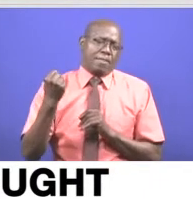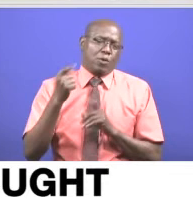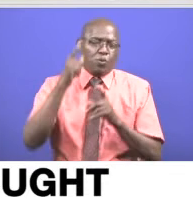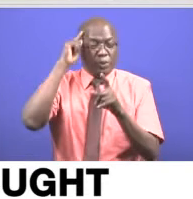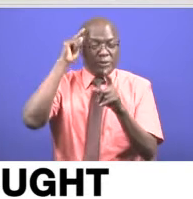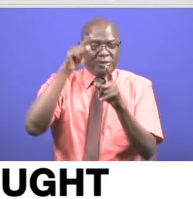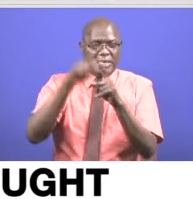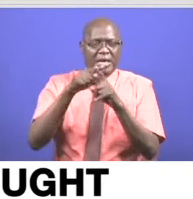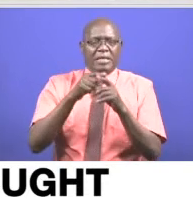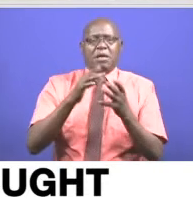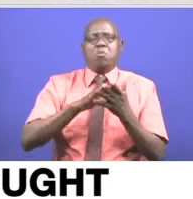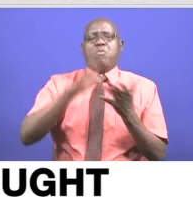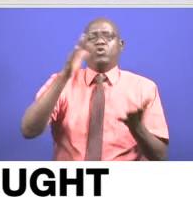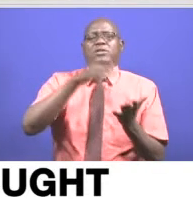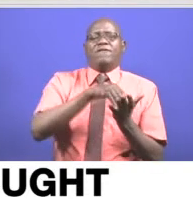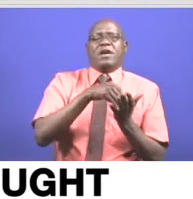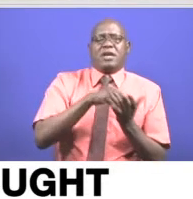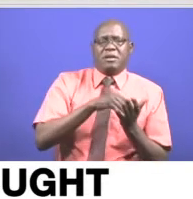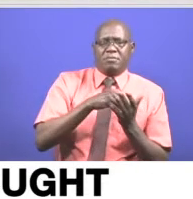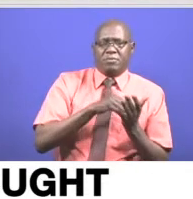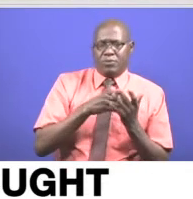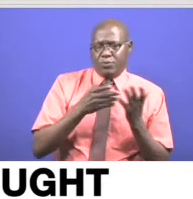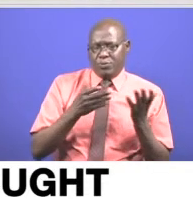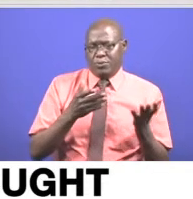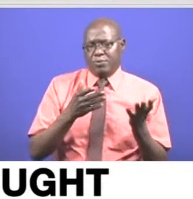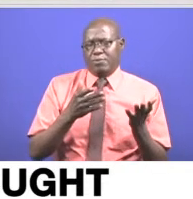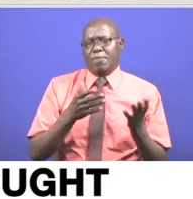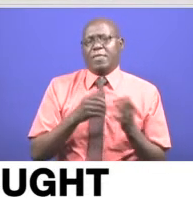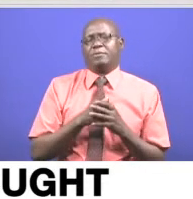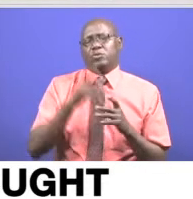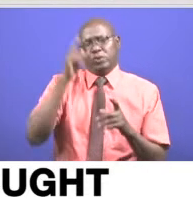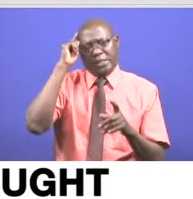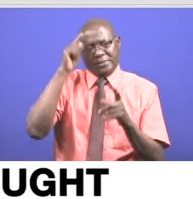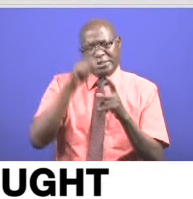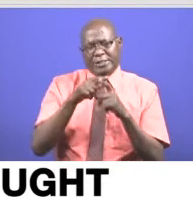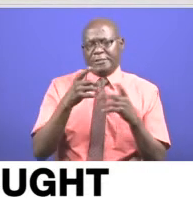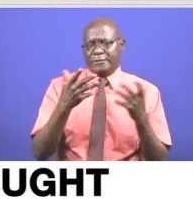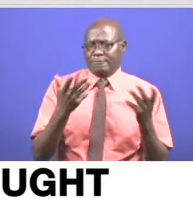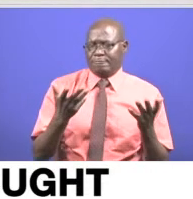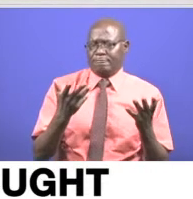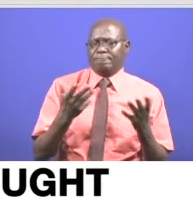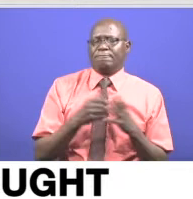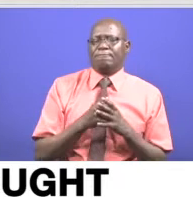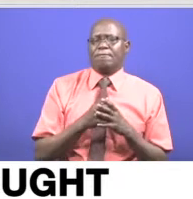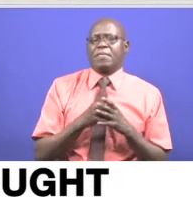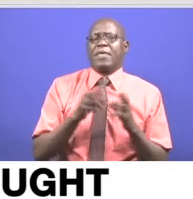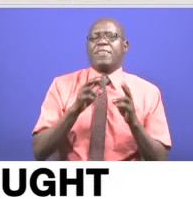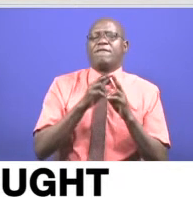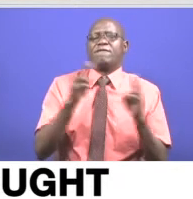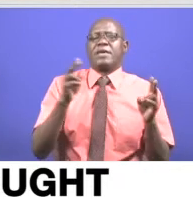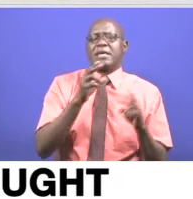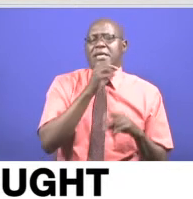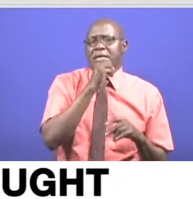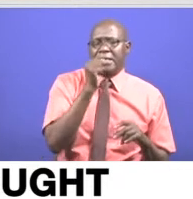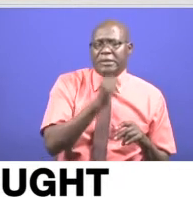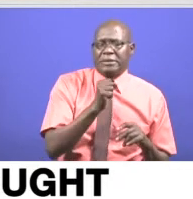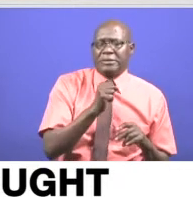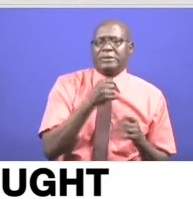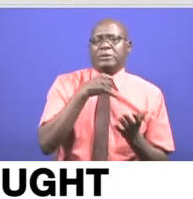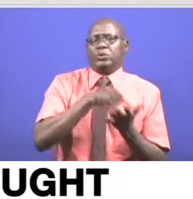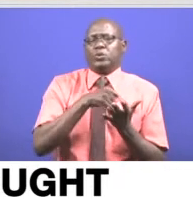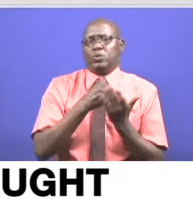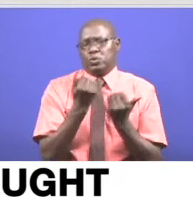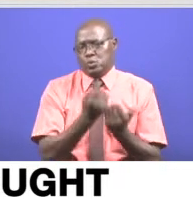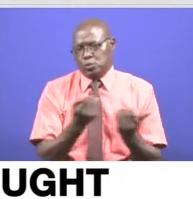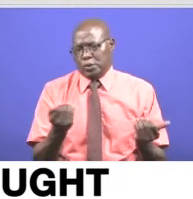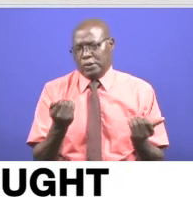the most vulnerable, we are targeting the mothers, we are targeting the very aged and the children mm-hmm.